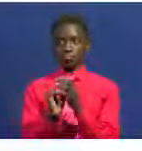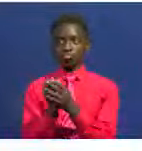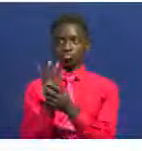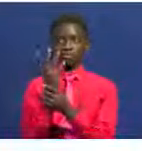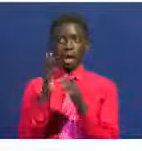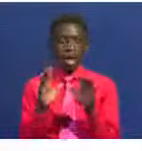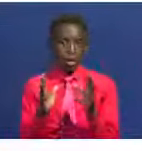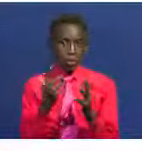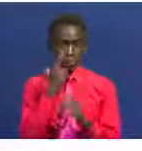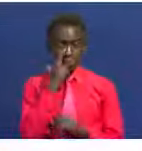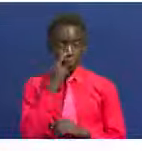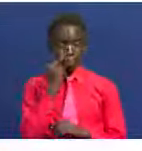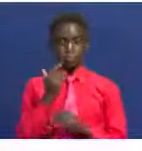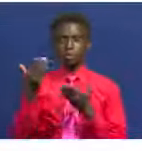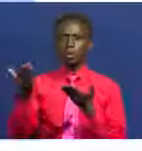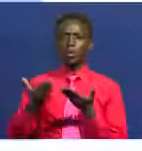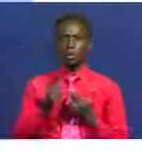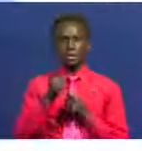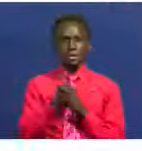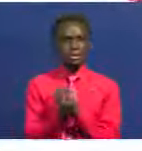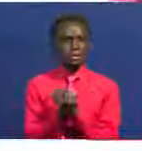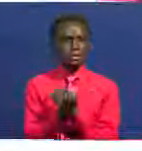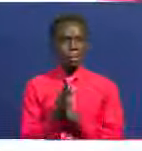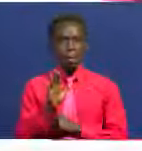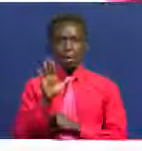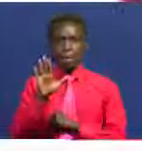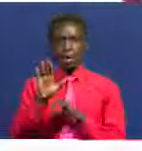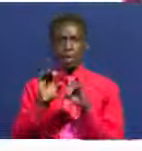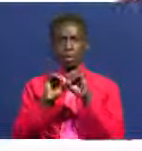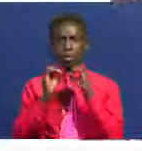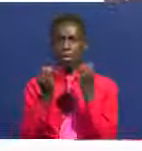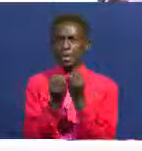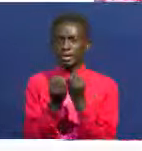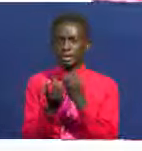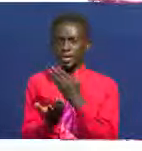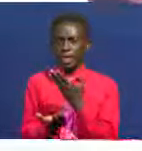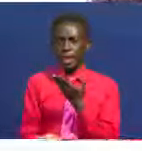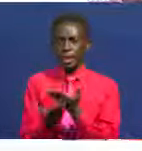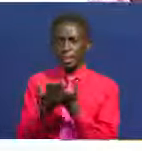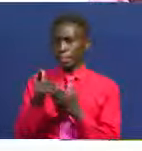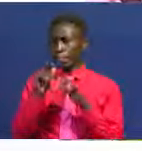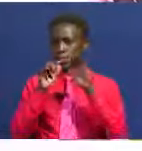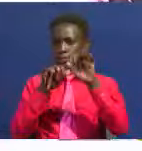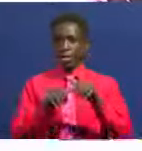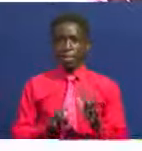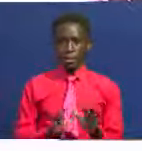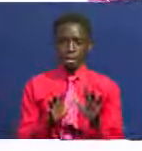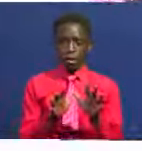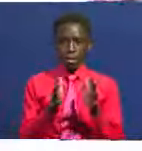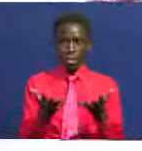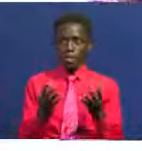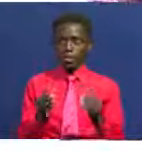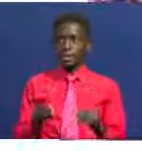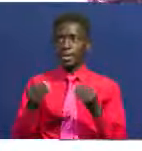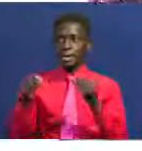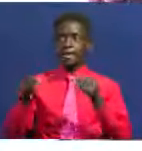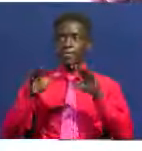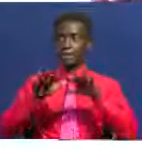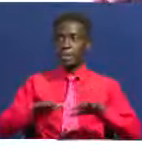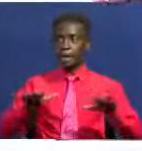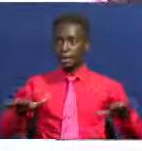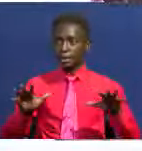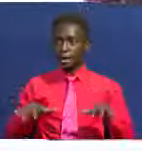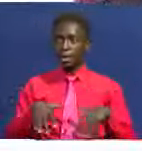on set, madam, tueleze jinsi ambavyo shirika lako lina wanufaisha wakulima kwa kuwapatia masoko kwa mazao yao